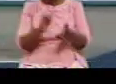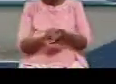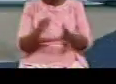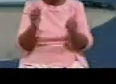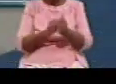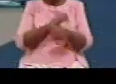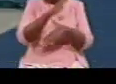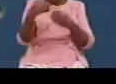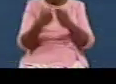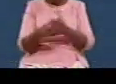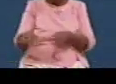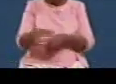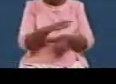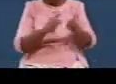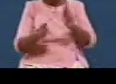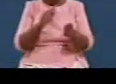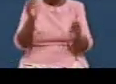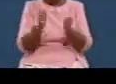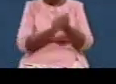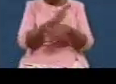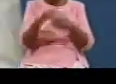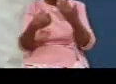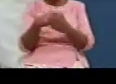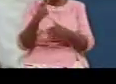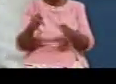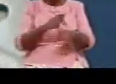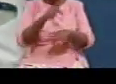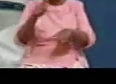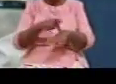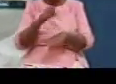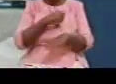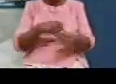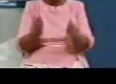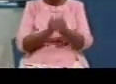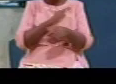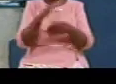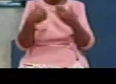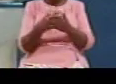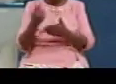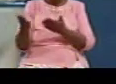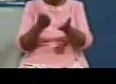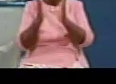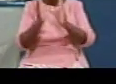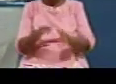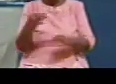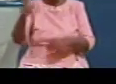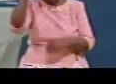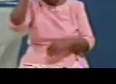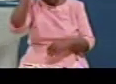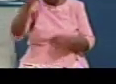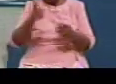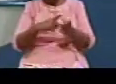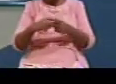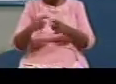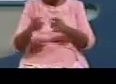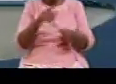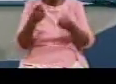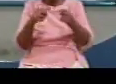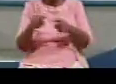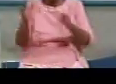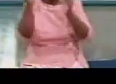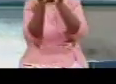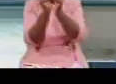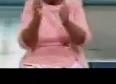those people, with all those principles, with all those messengers of Satan, he could come into captivity. And so